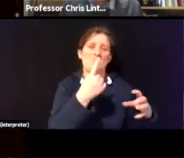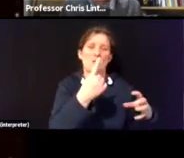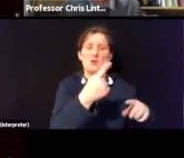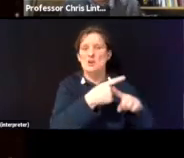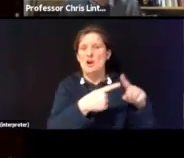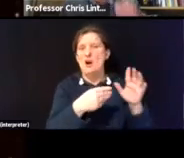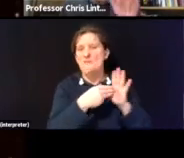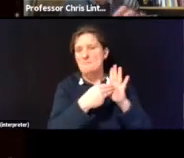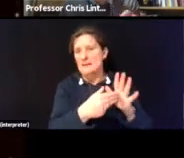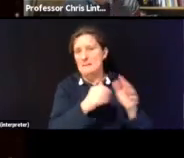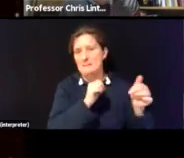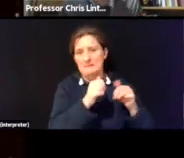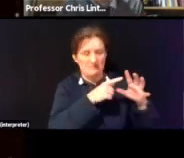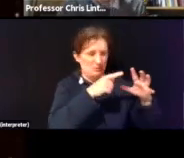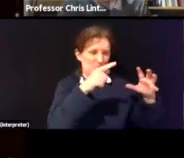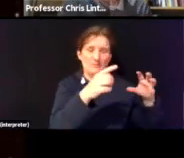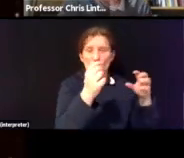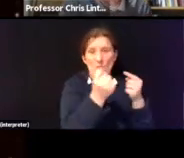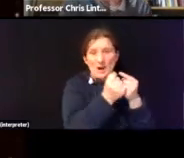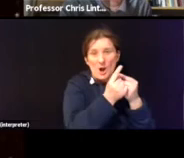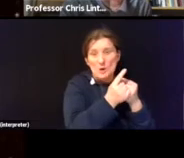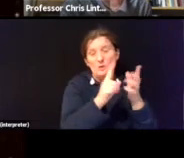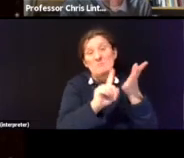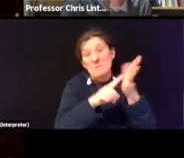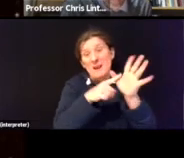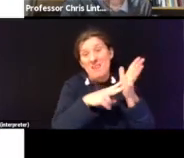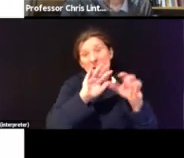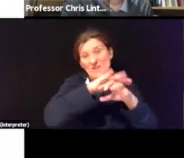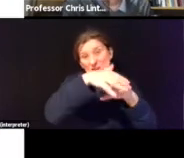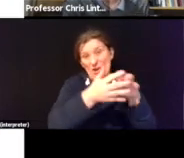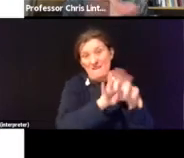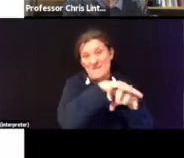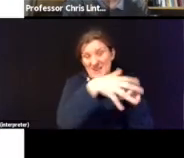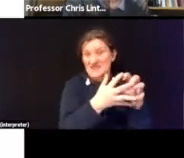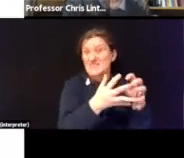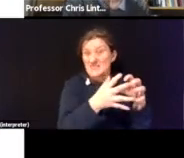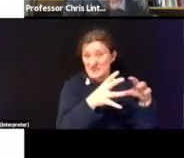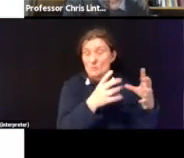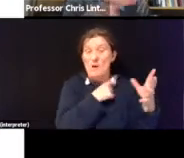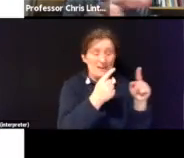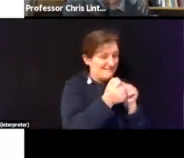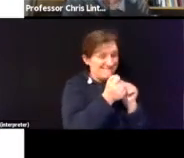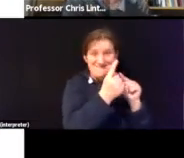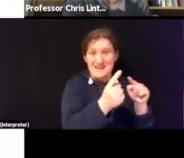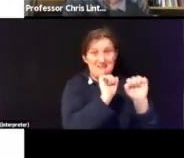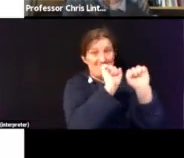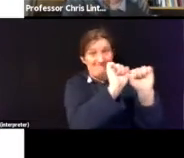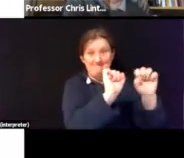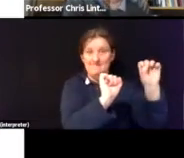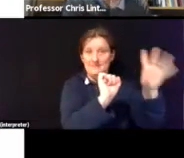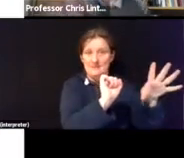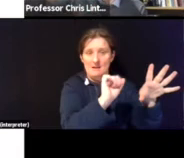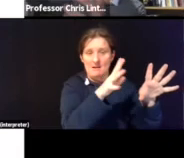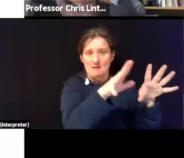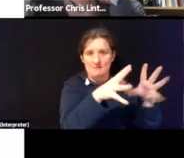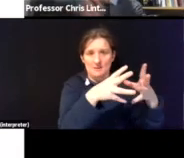lava surface. And it's possible that planets like this might be the cause of planets like this. This is the one that was